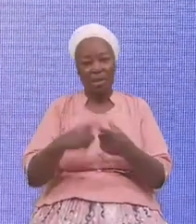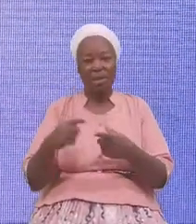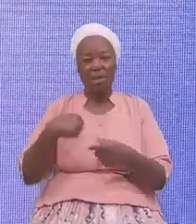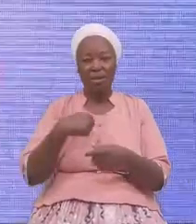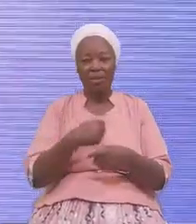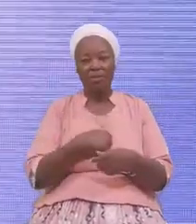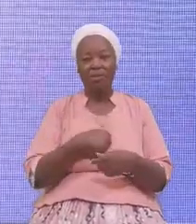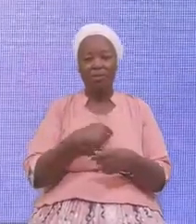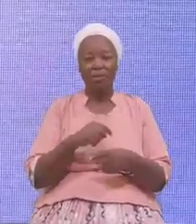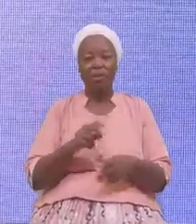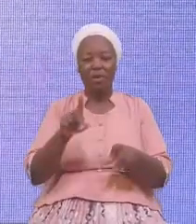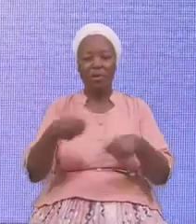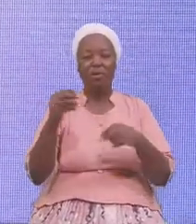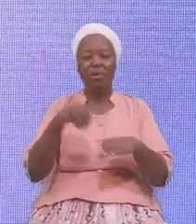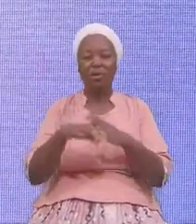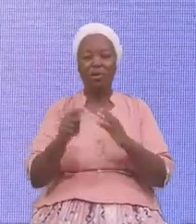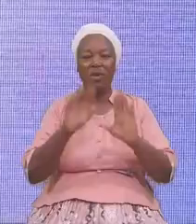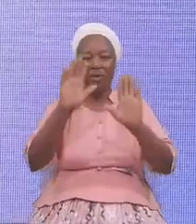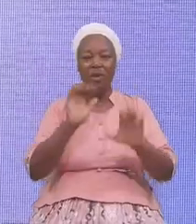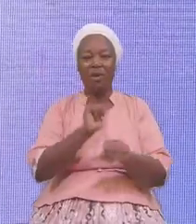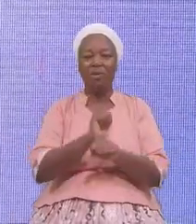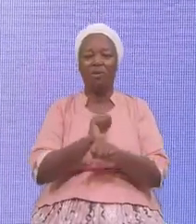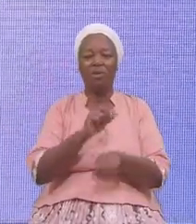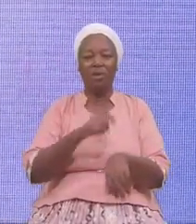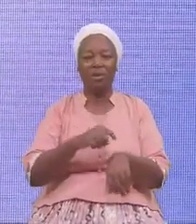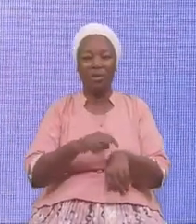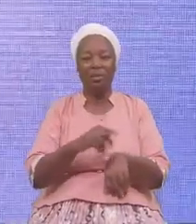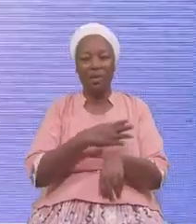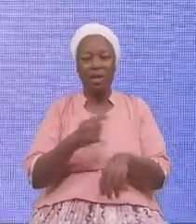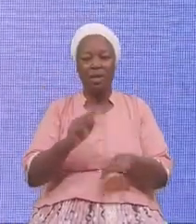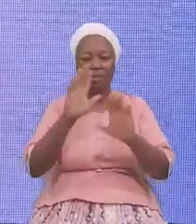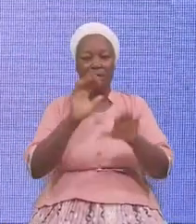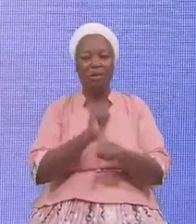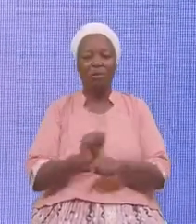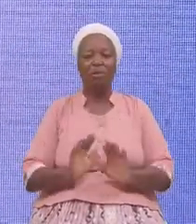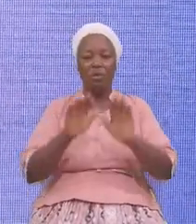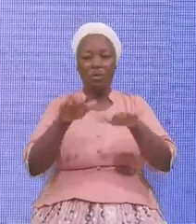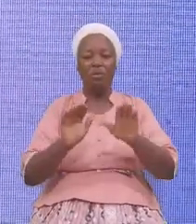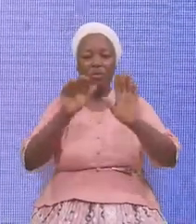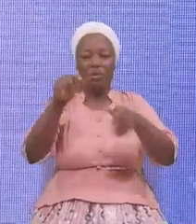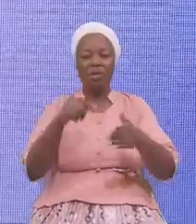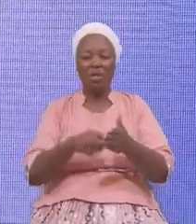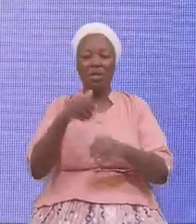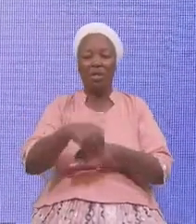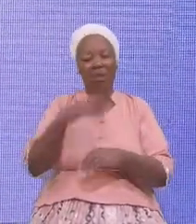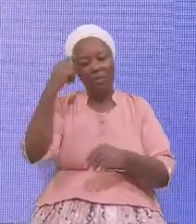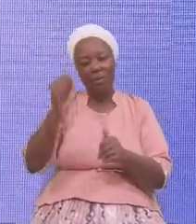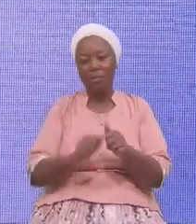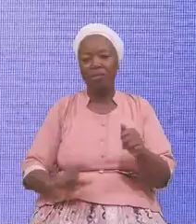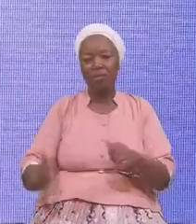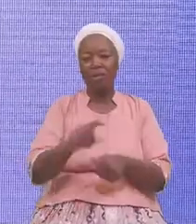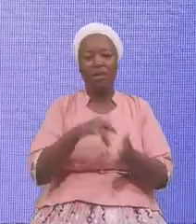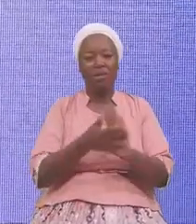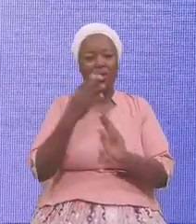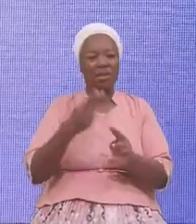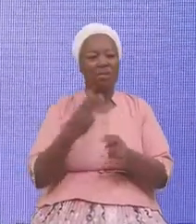dive into the miracle scene and the miracle ocean tonight for everyone. Look at verse